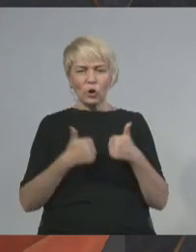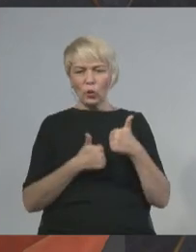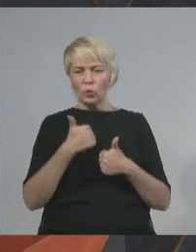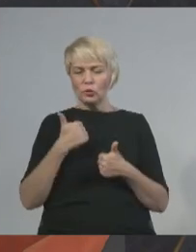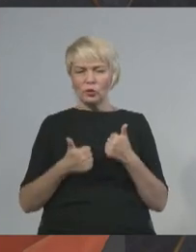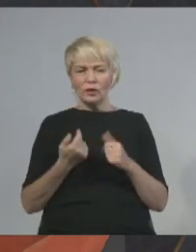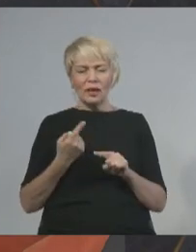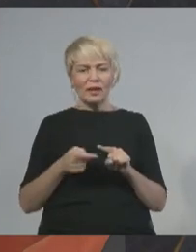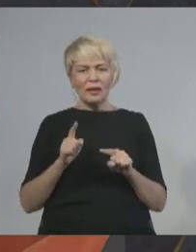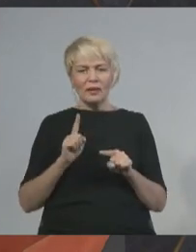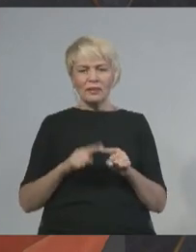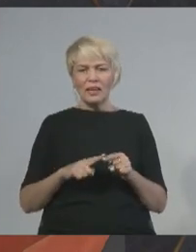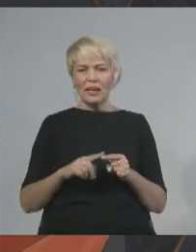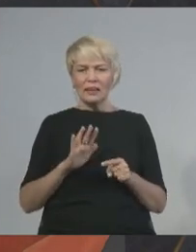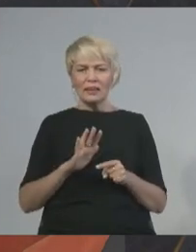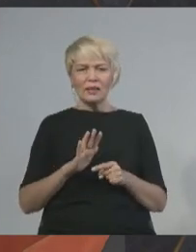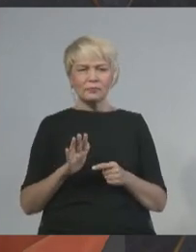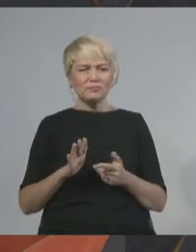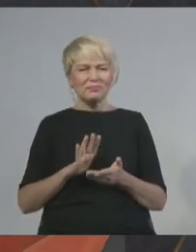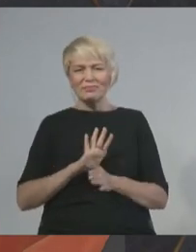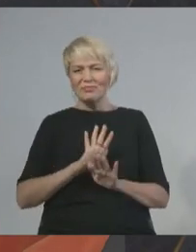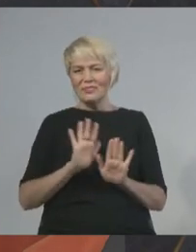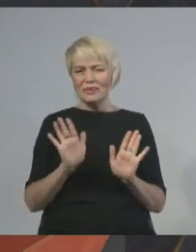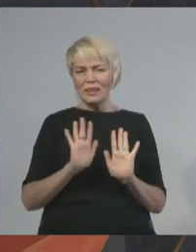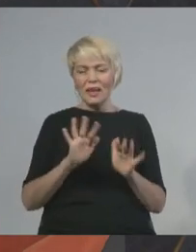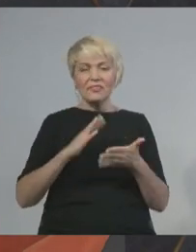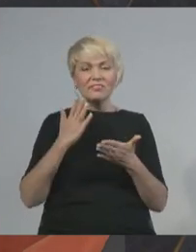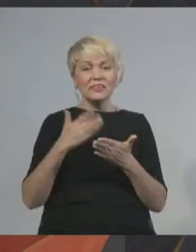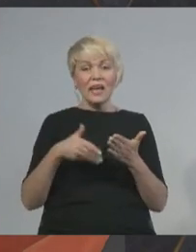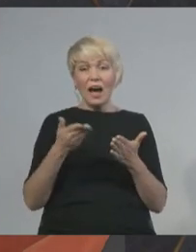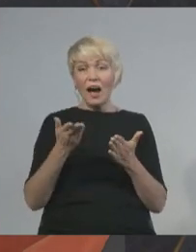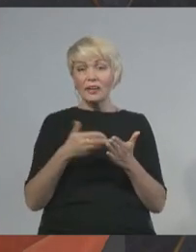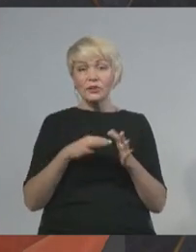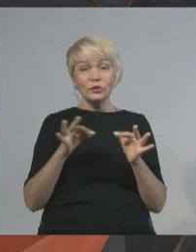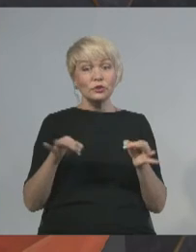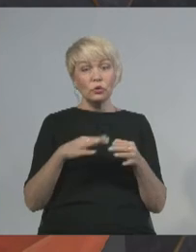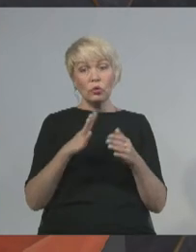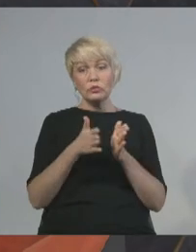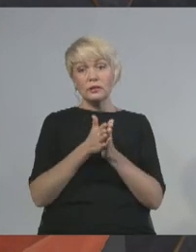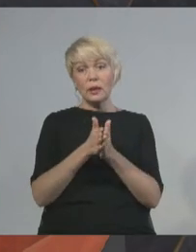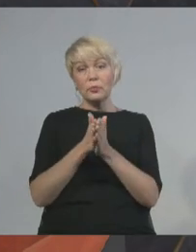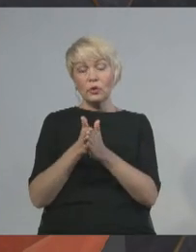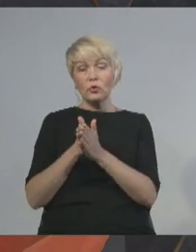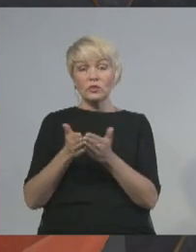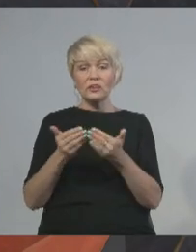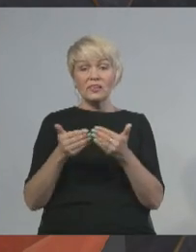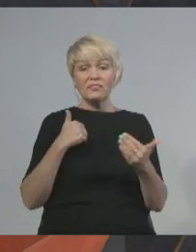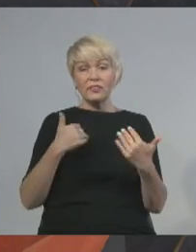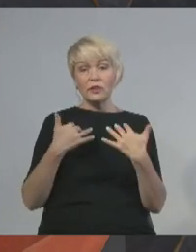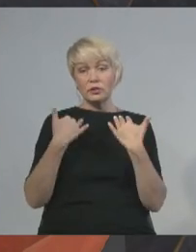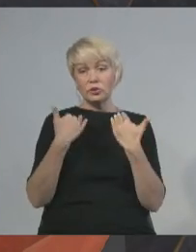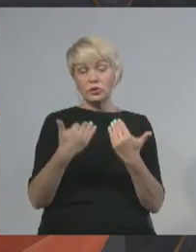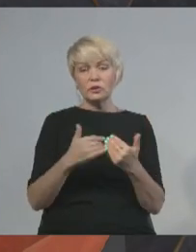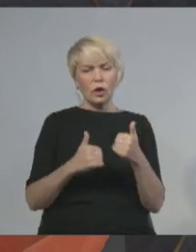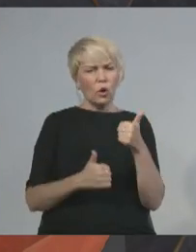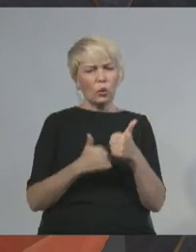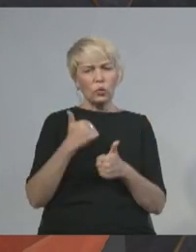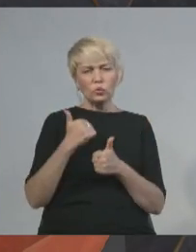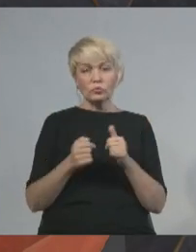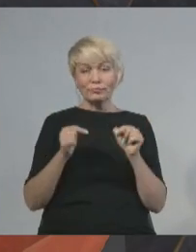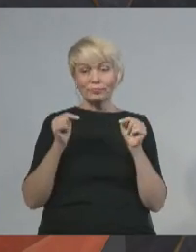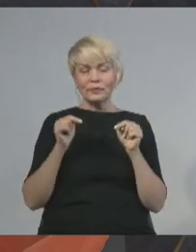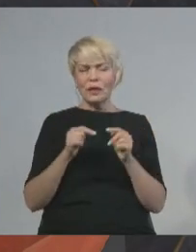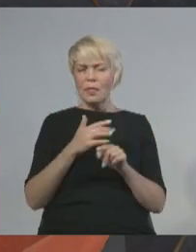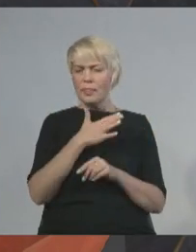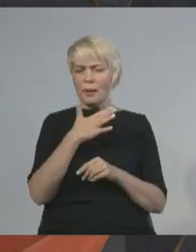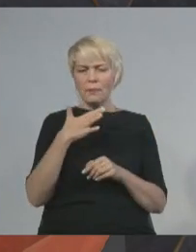have many competitors and who do not have paywall or don't ask anything from the readers so the